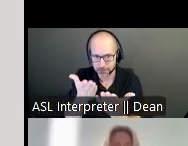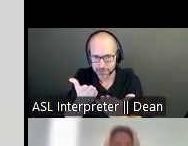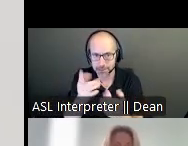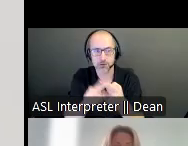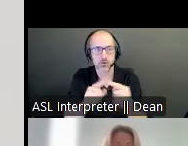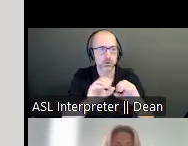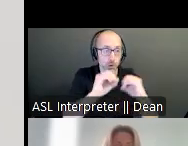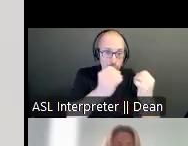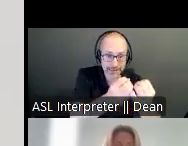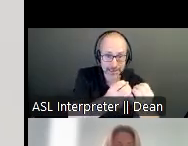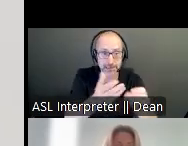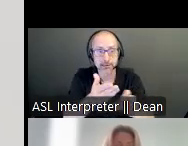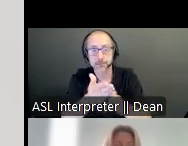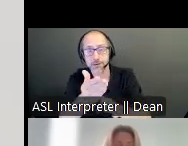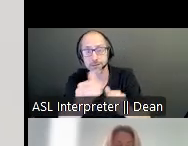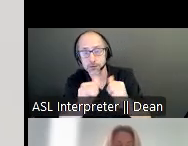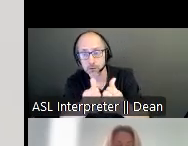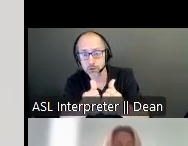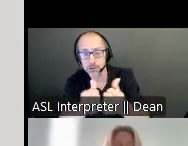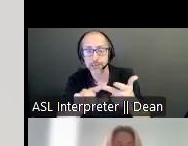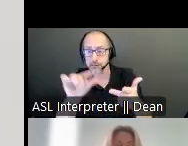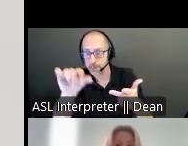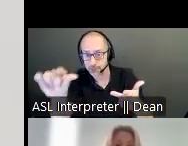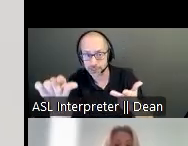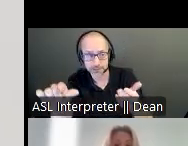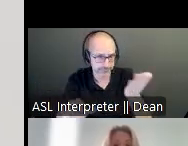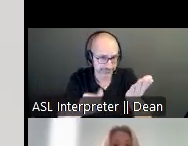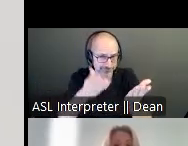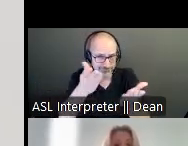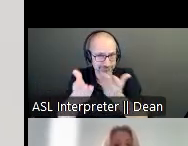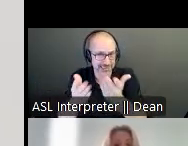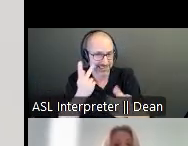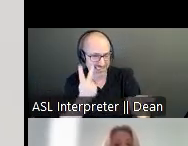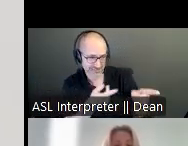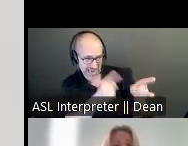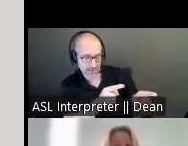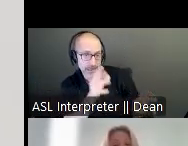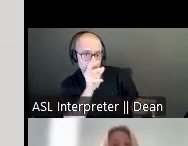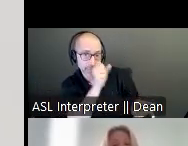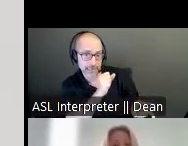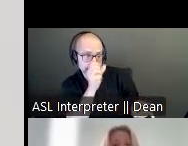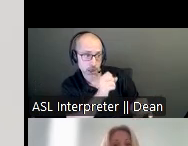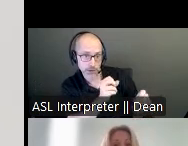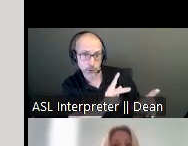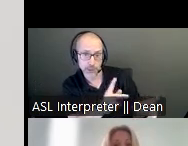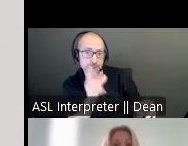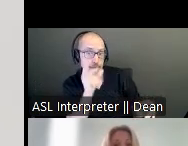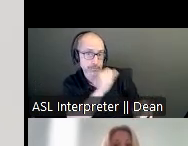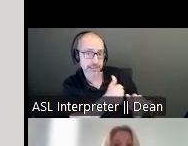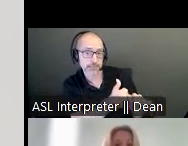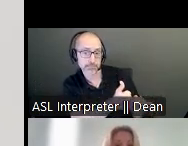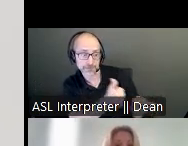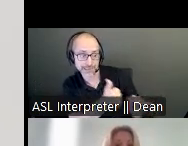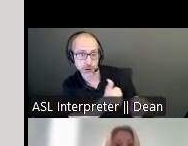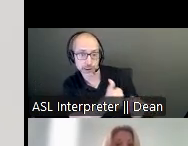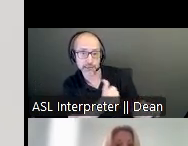professional associations, and the government, focusing on missed opportunities and prevention associated with greater recognition in response